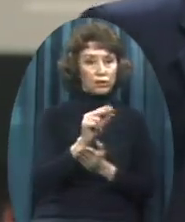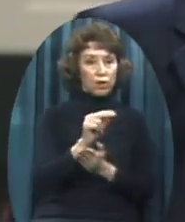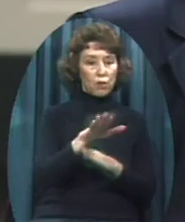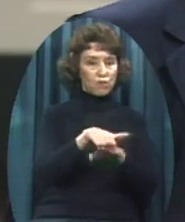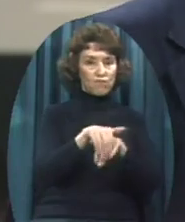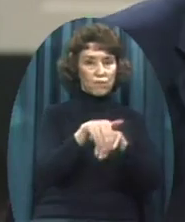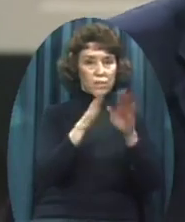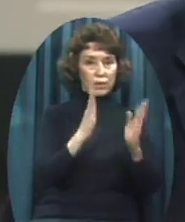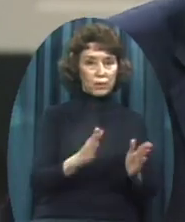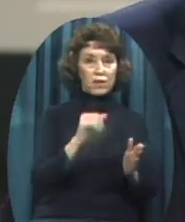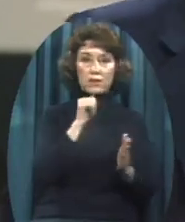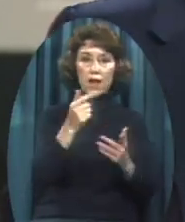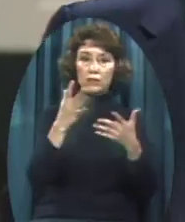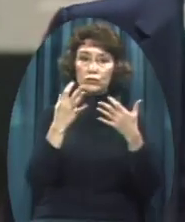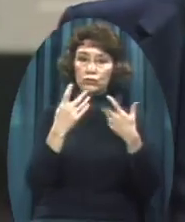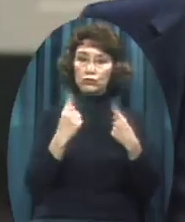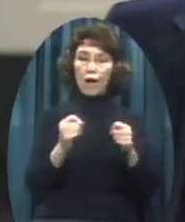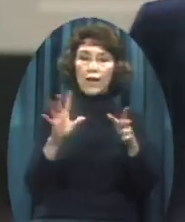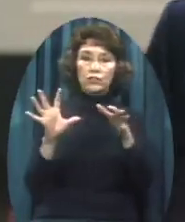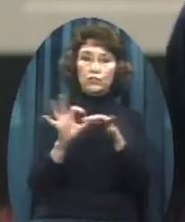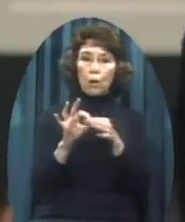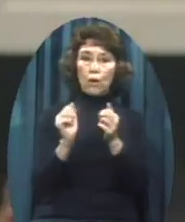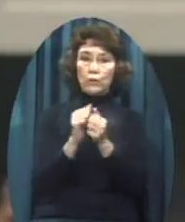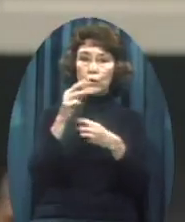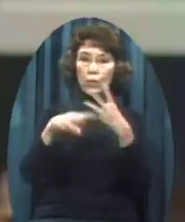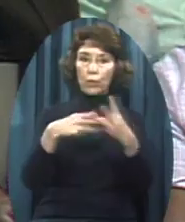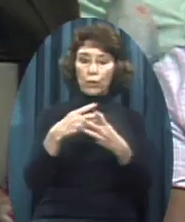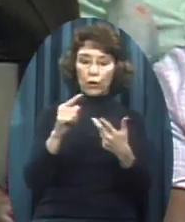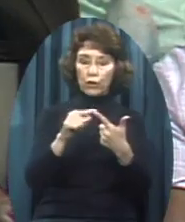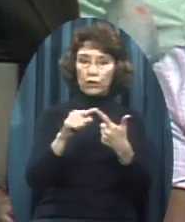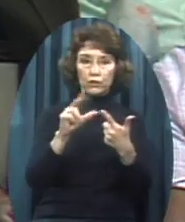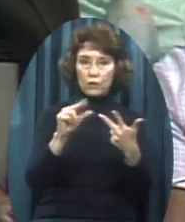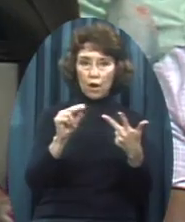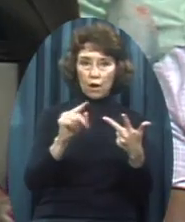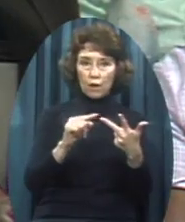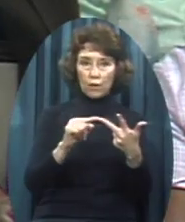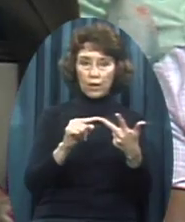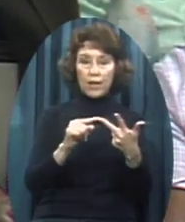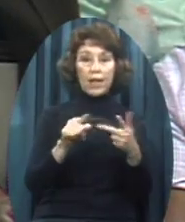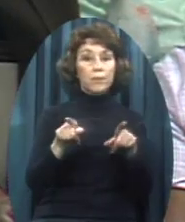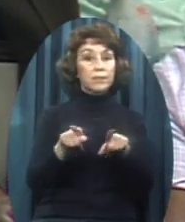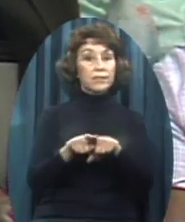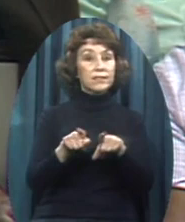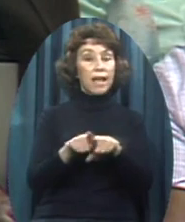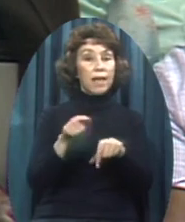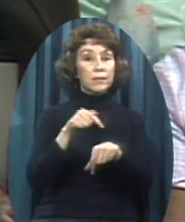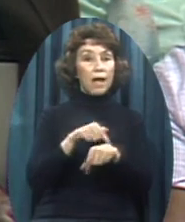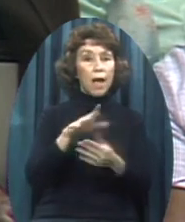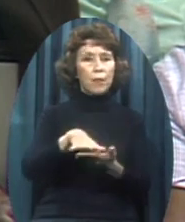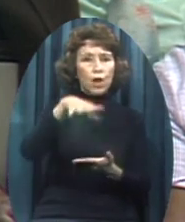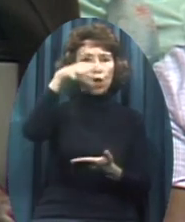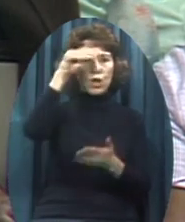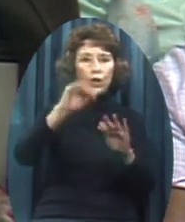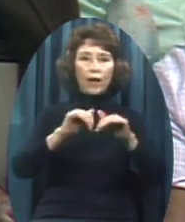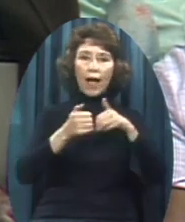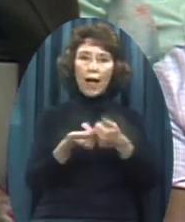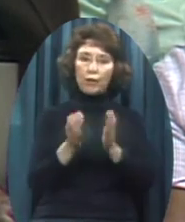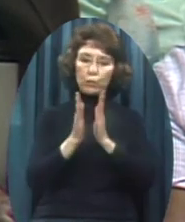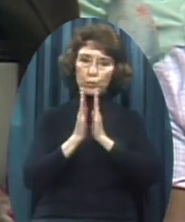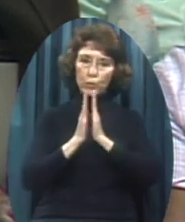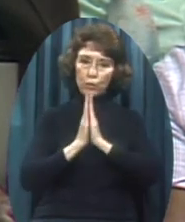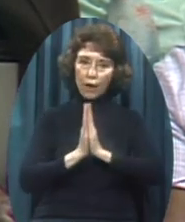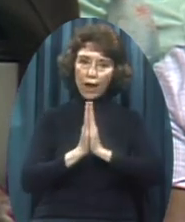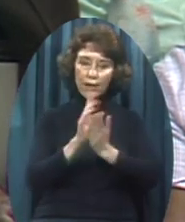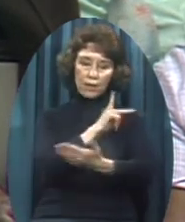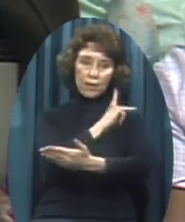mix with the world and be a part of that which is heathen, and at the same time, learn how to pray the power of